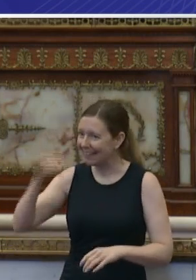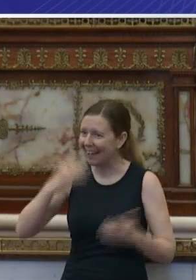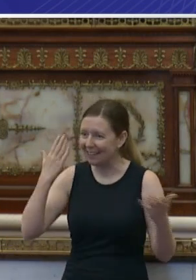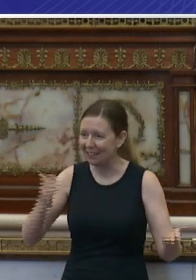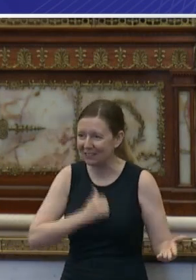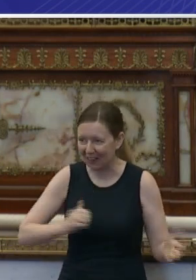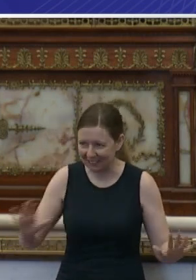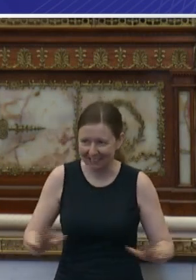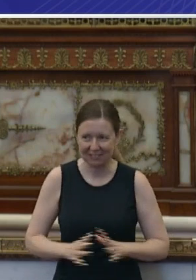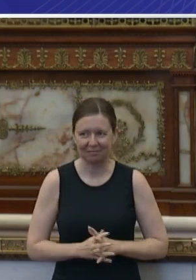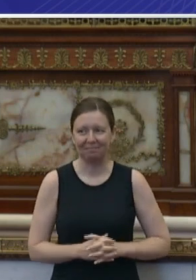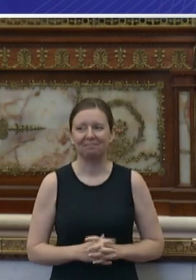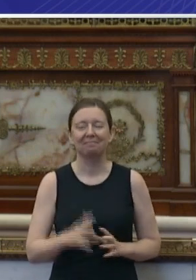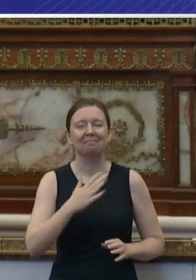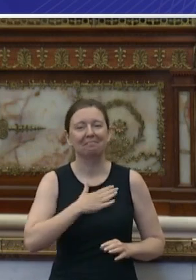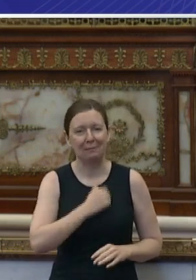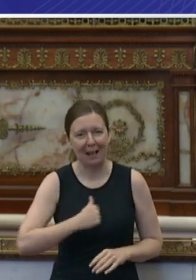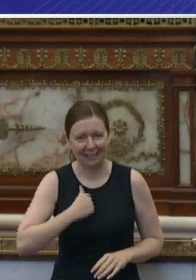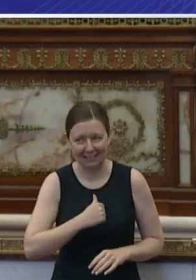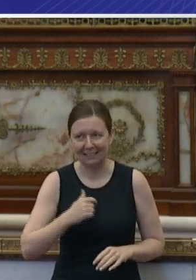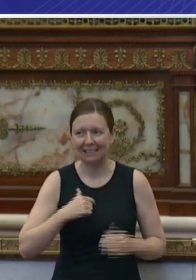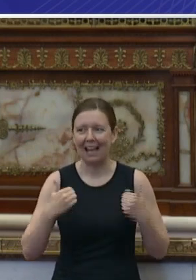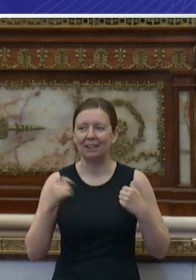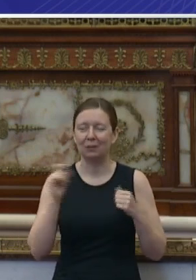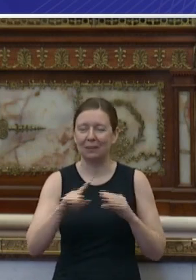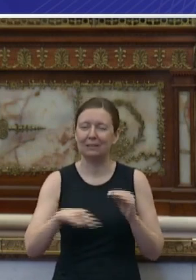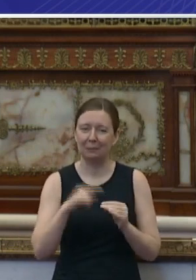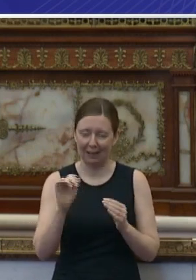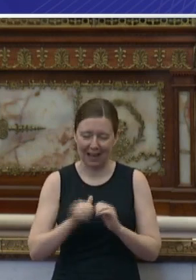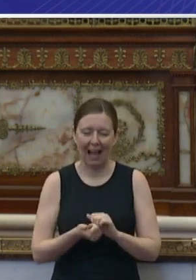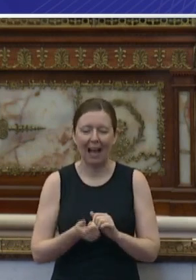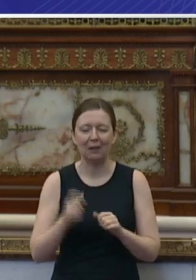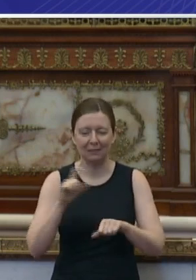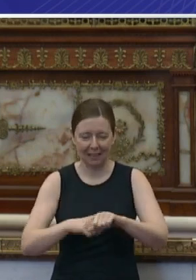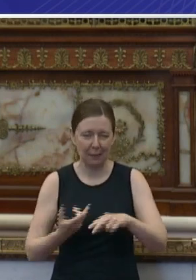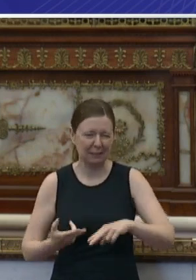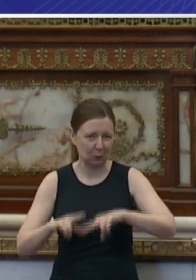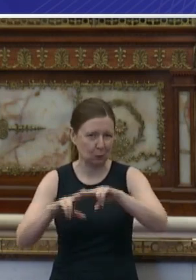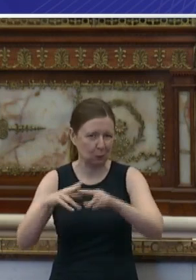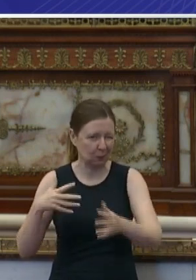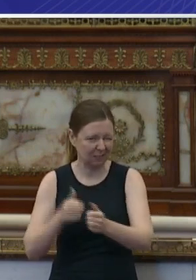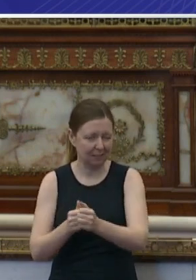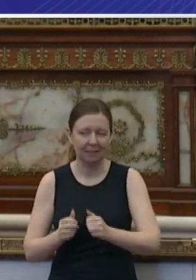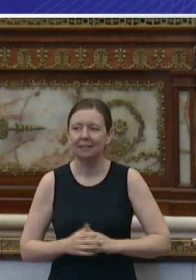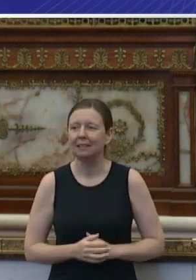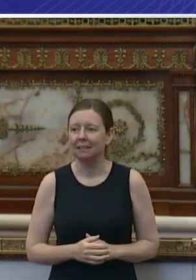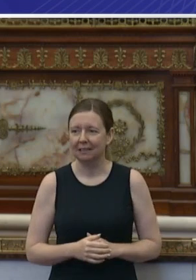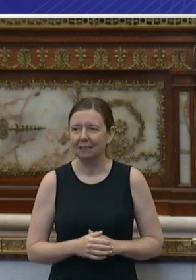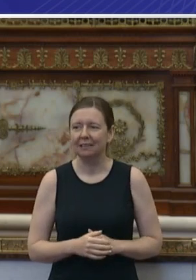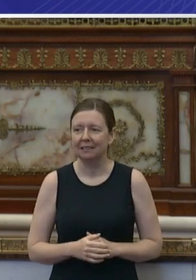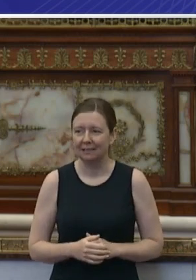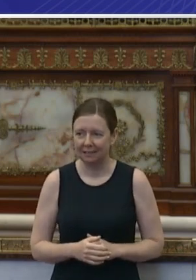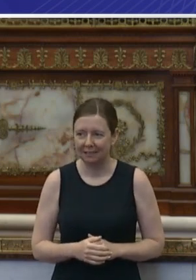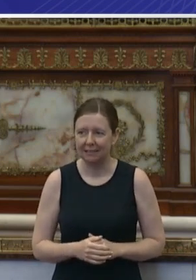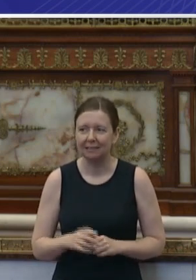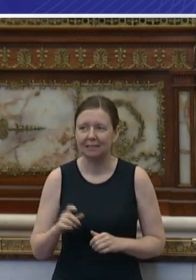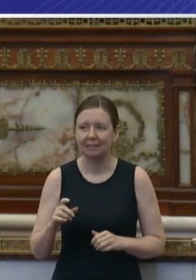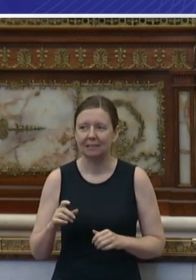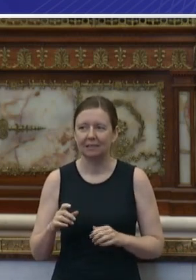know. My apologies. I have a question about how time is accrued. So yes, workers have to accrue